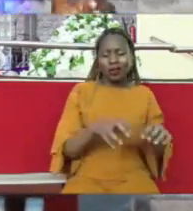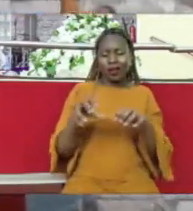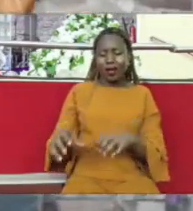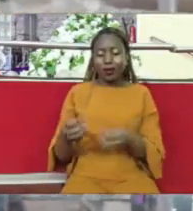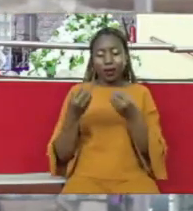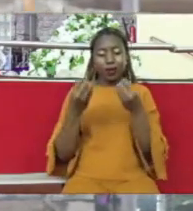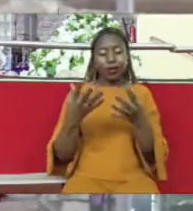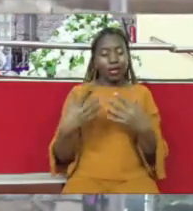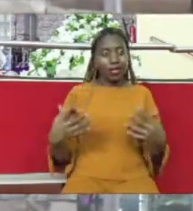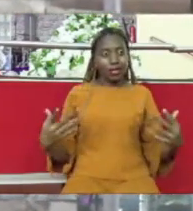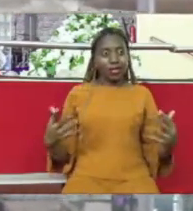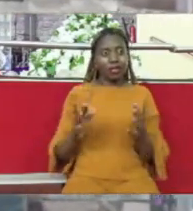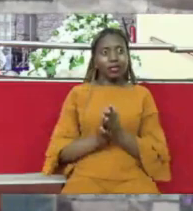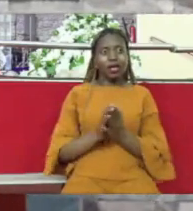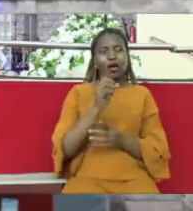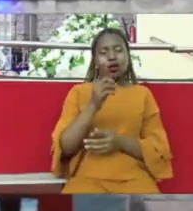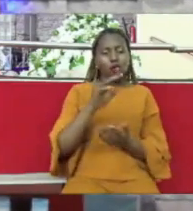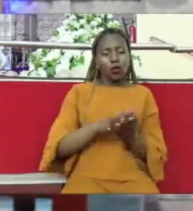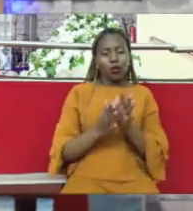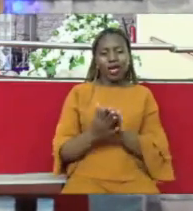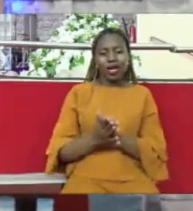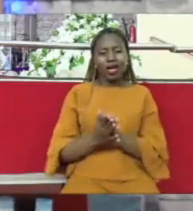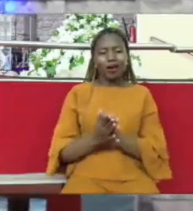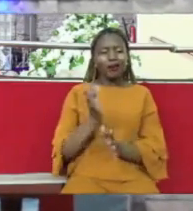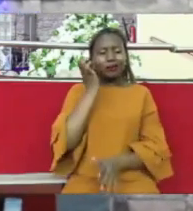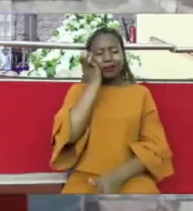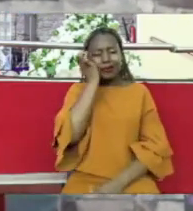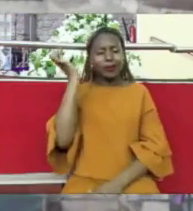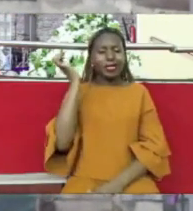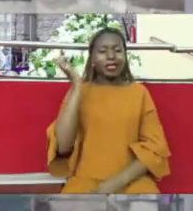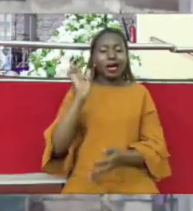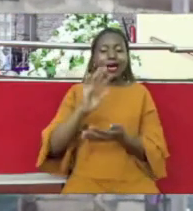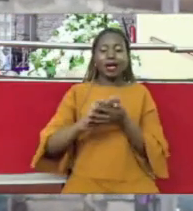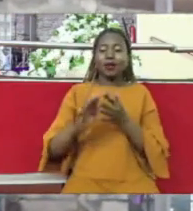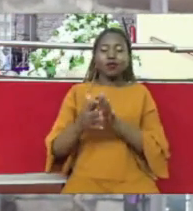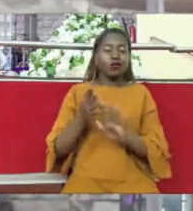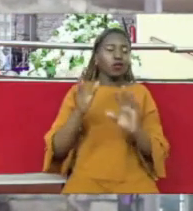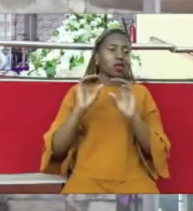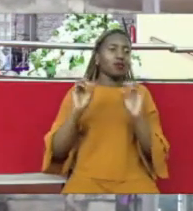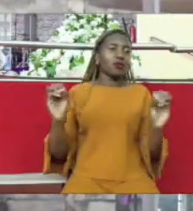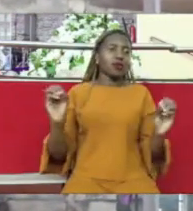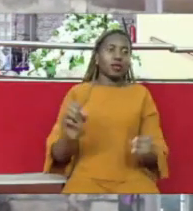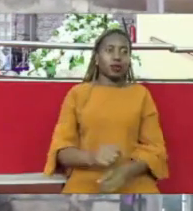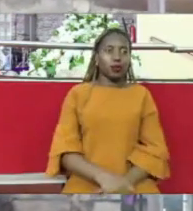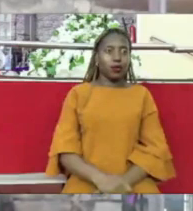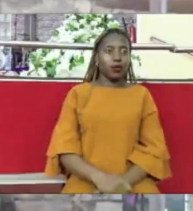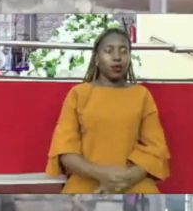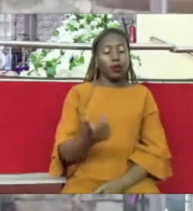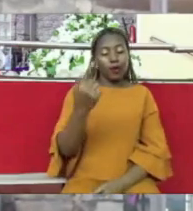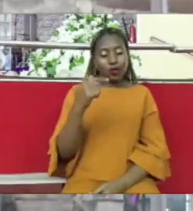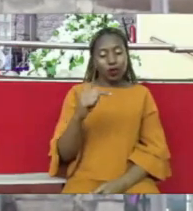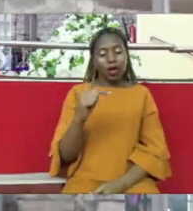into a point of bitterness and unforgiveness. Mambo ambayo yamekupeleka hali ya uchungu na kukosa msamaha. Come and